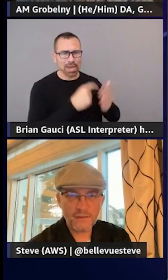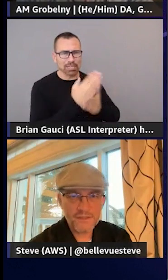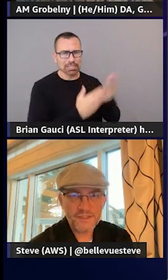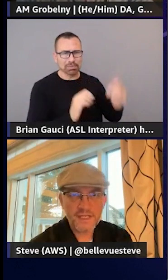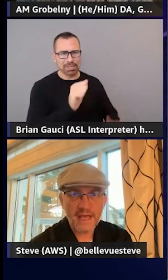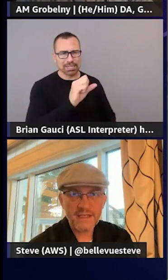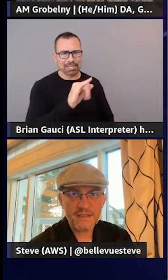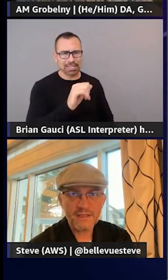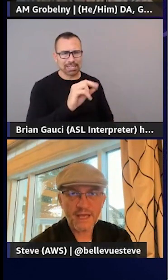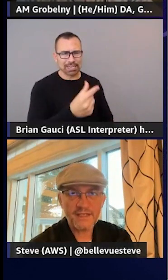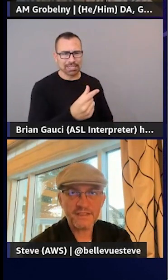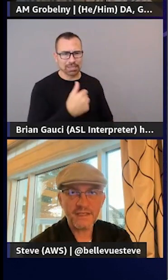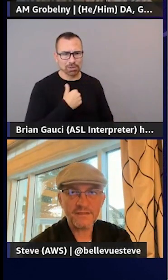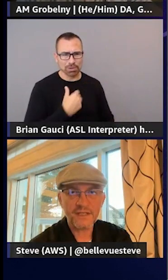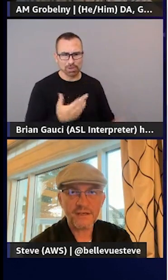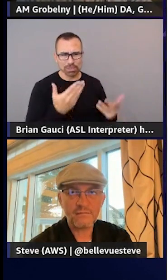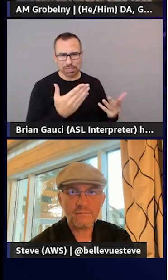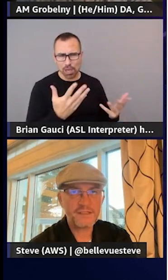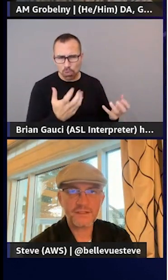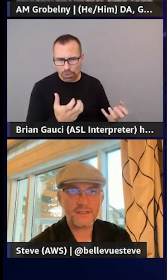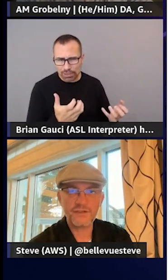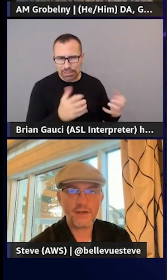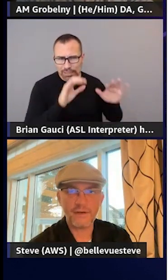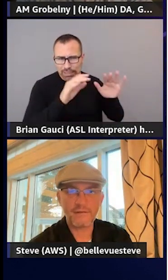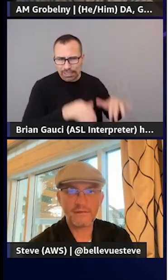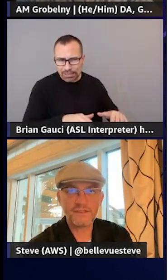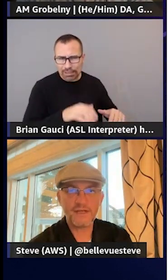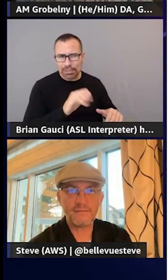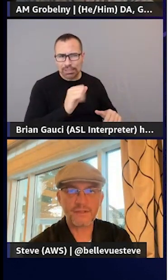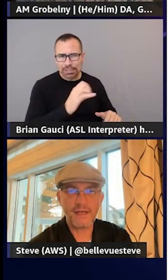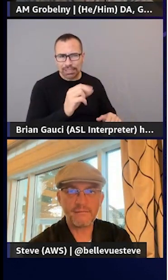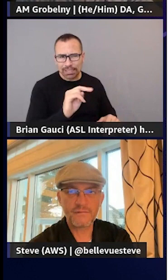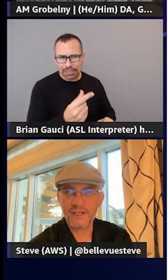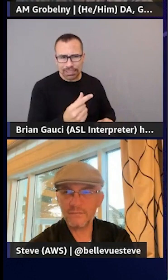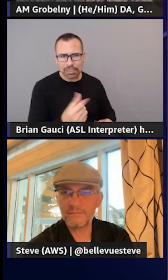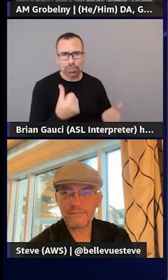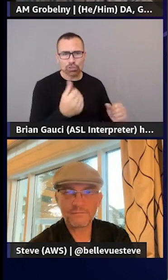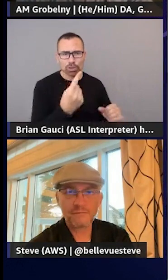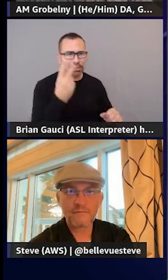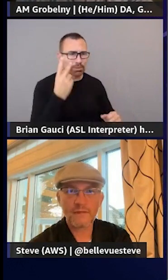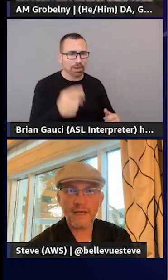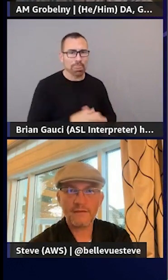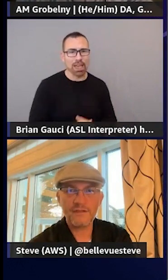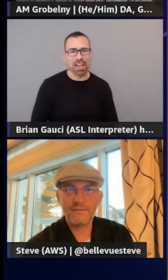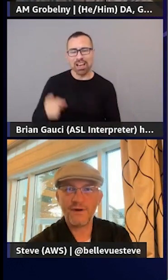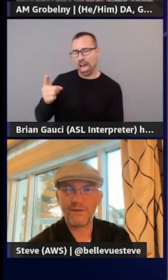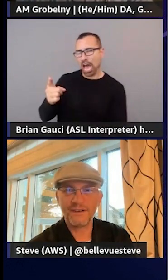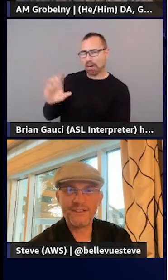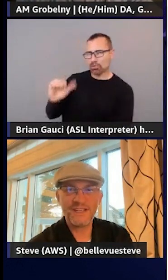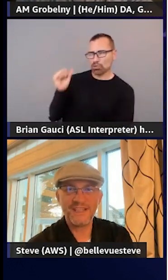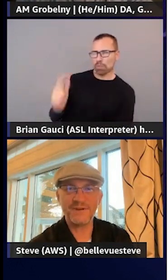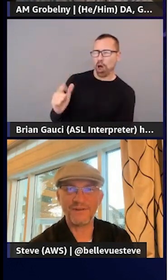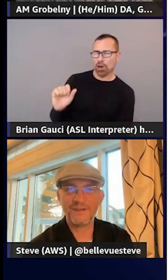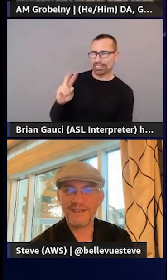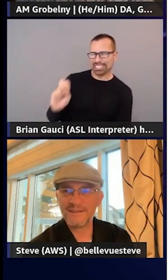suggest, it wants us to enter the casing. So let's just try one. Let's see what happens. I'm doing them all. I'm doing them all, Steve.